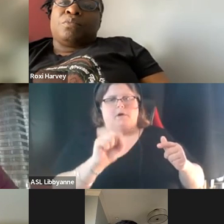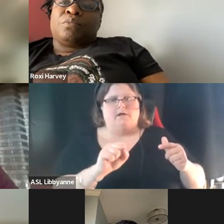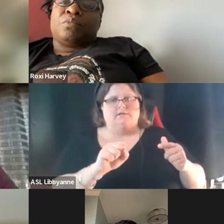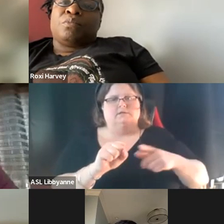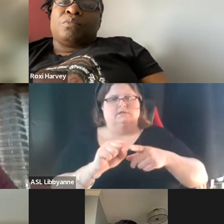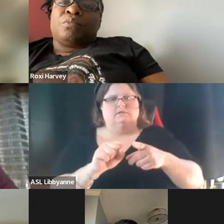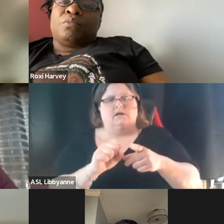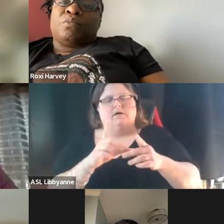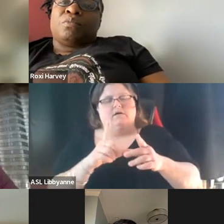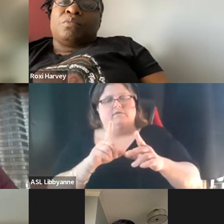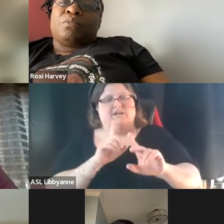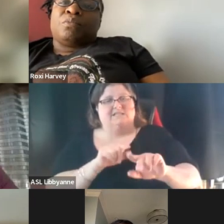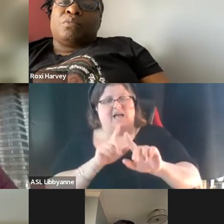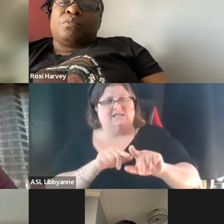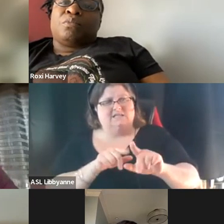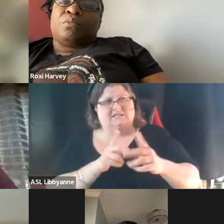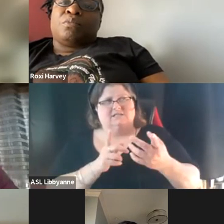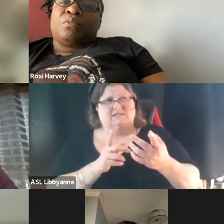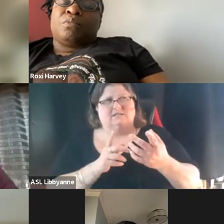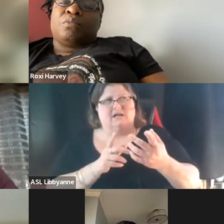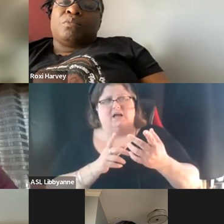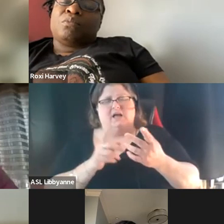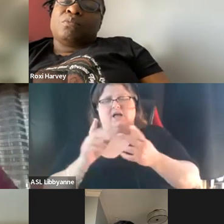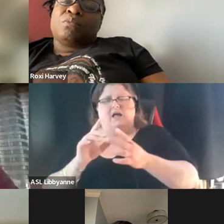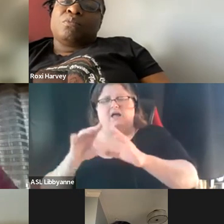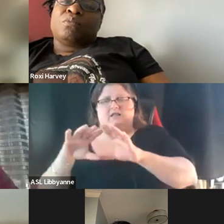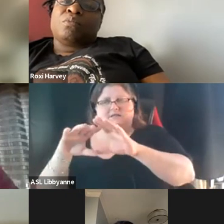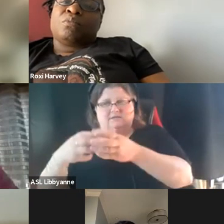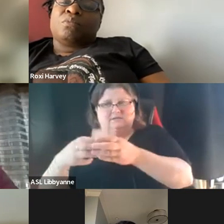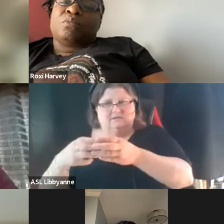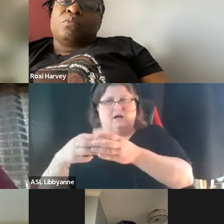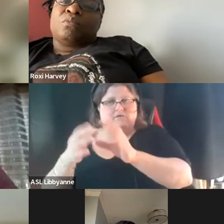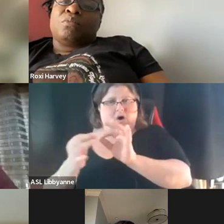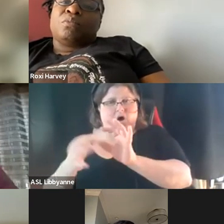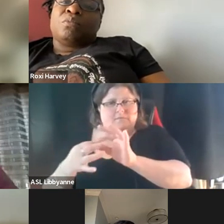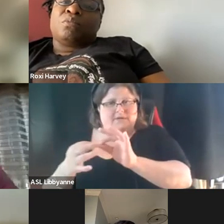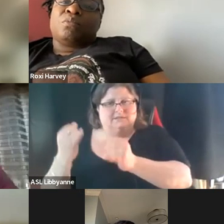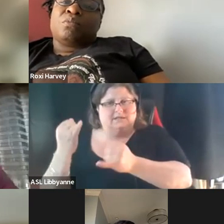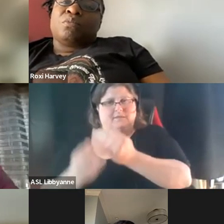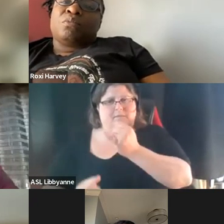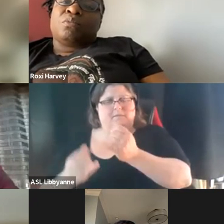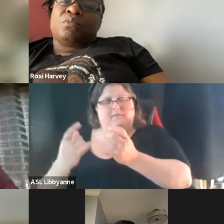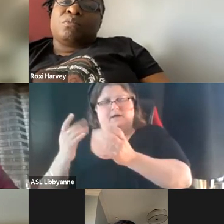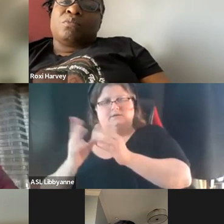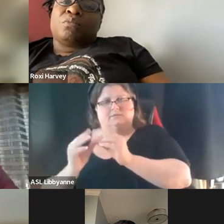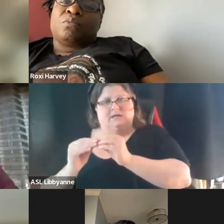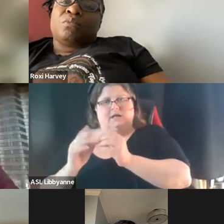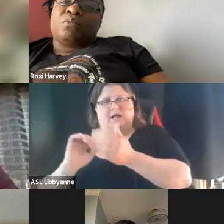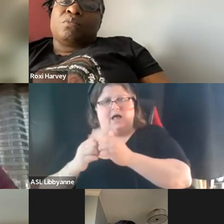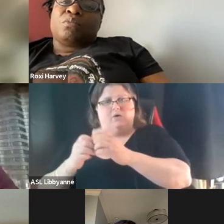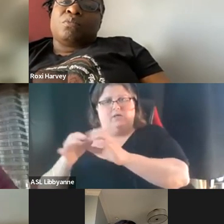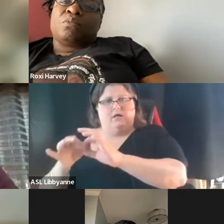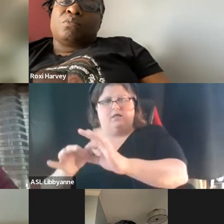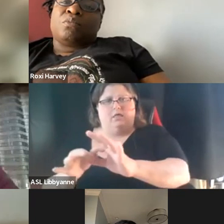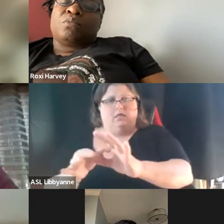comments in written form from the past meetings and how they roll up into the new